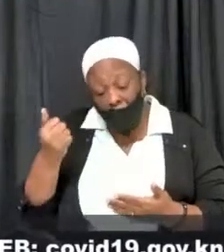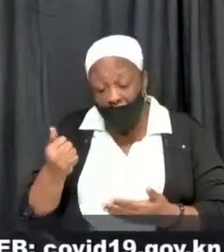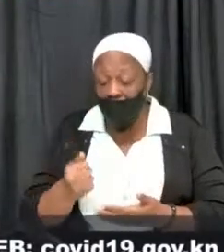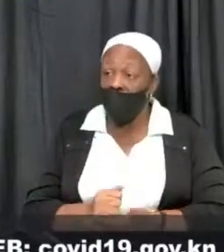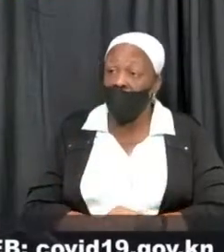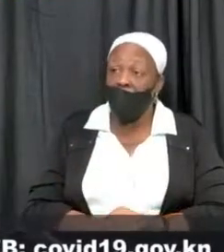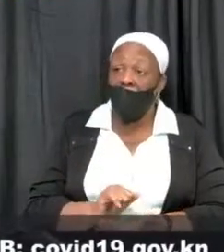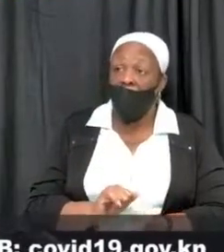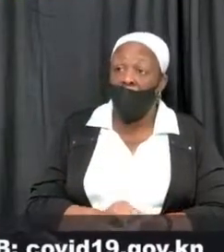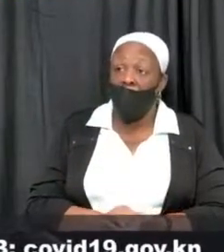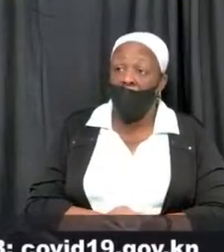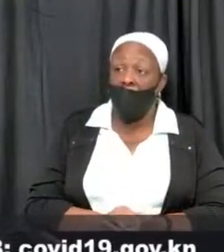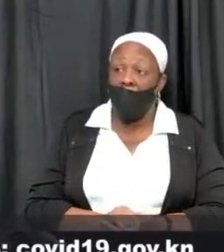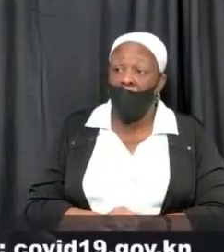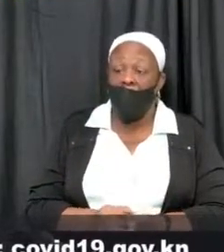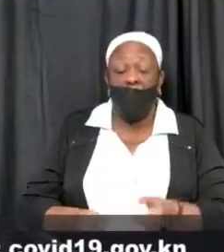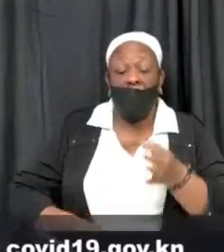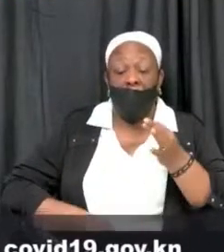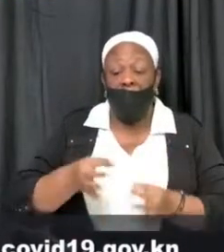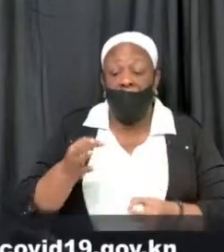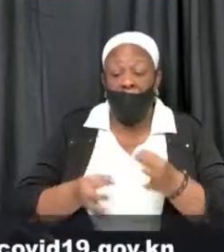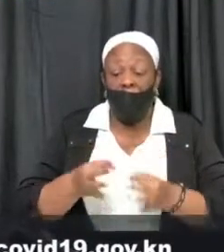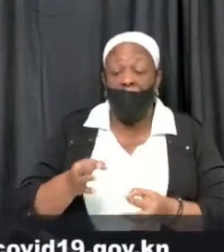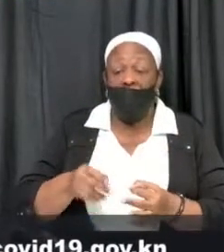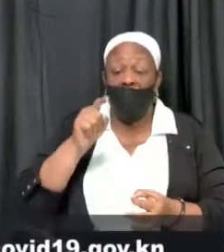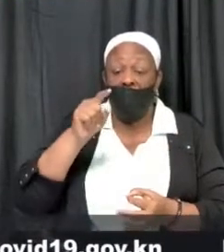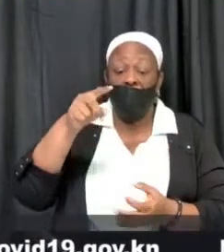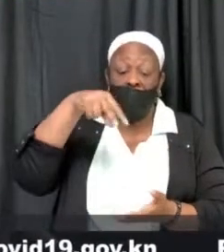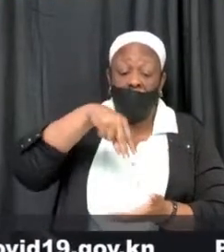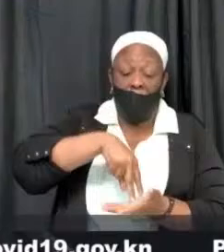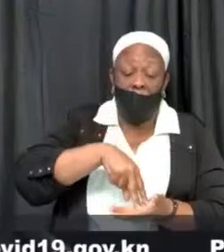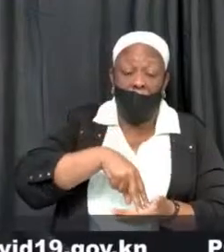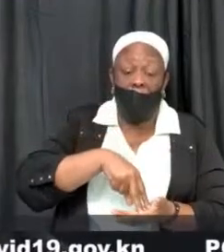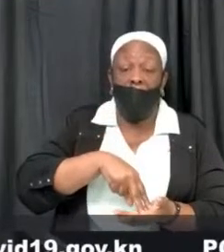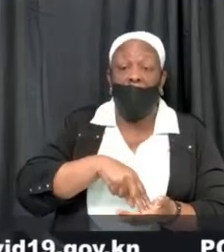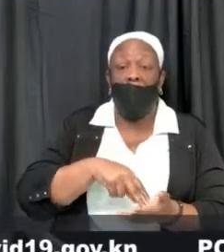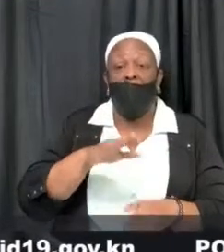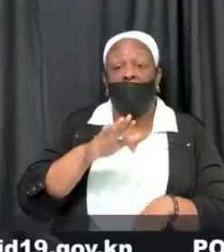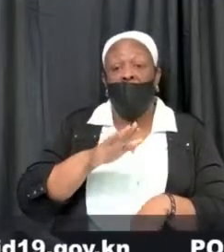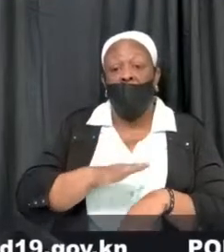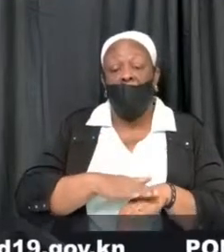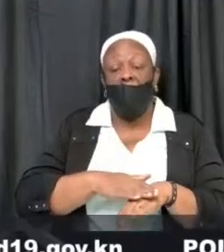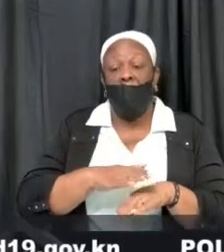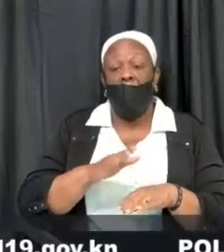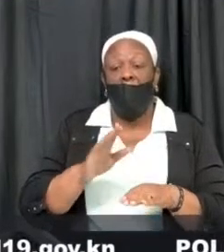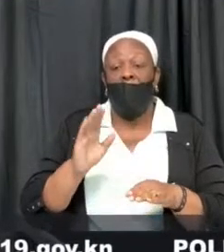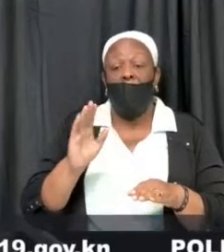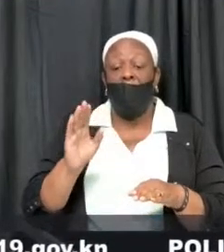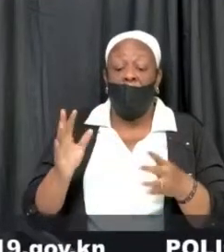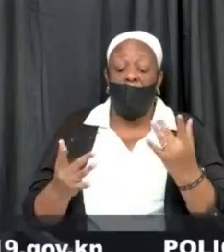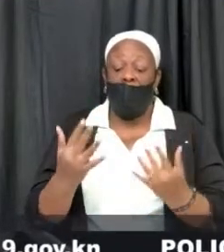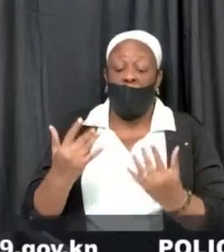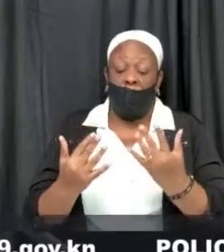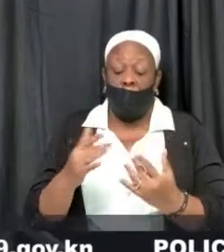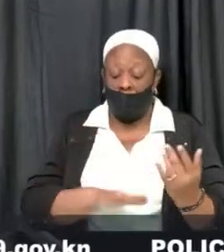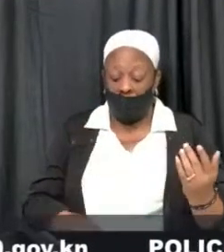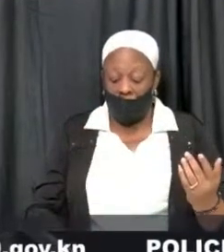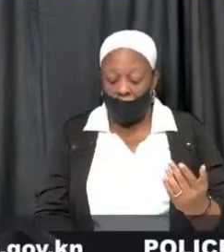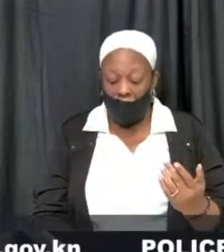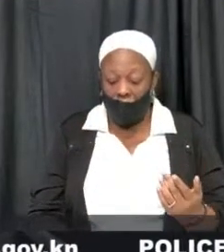were caught on the second floor of a building that was burning, the fire was burning on the bottom floor and the